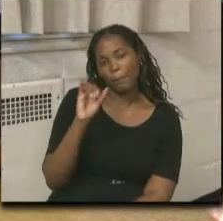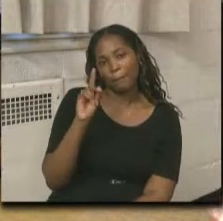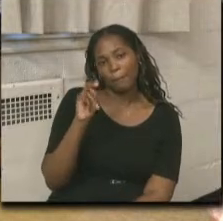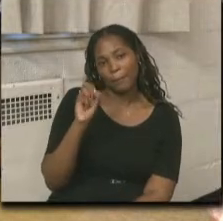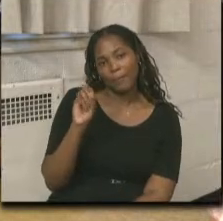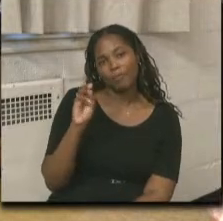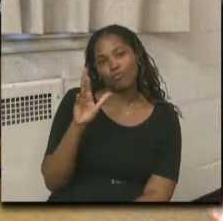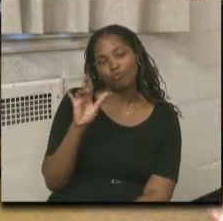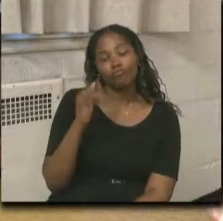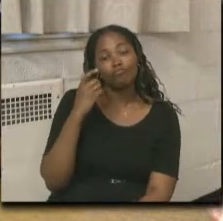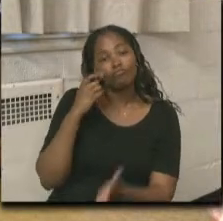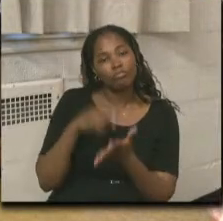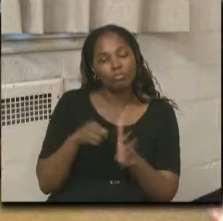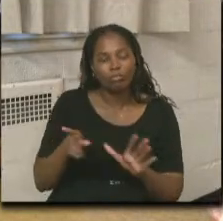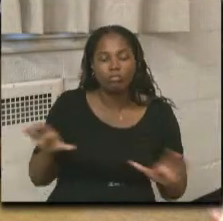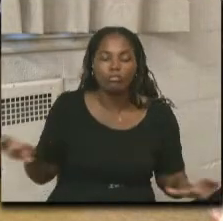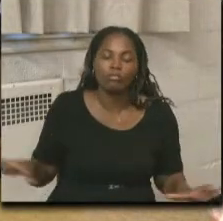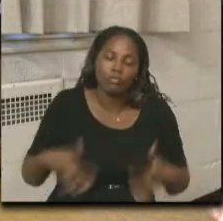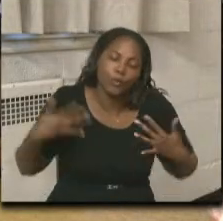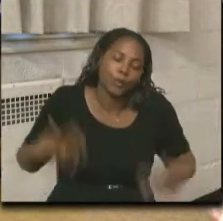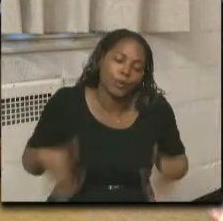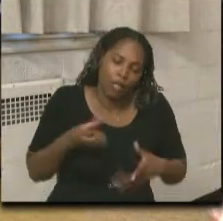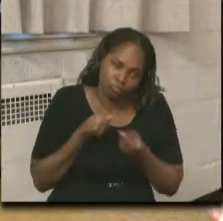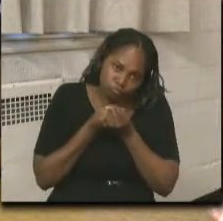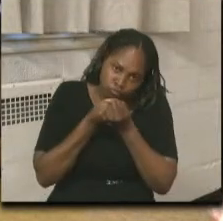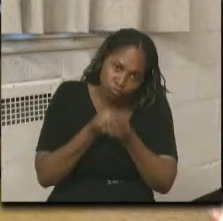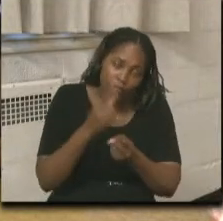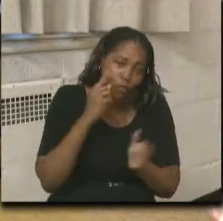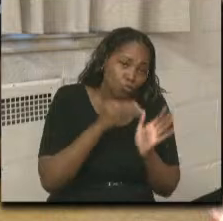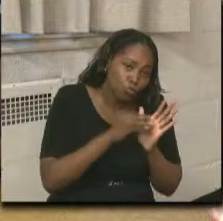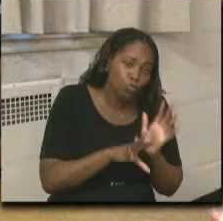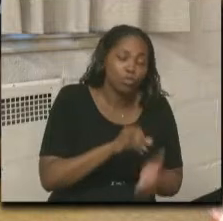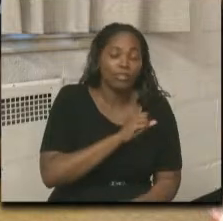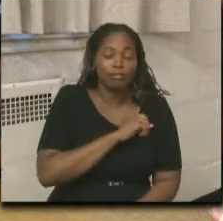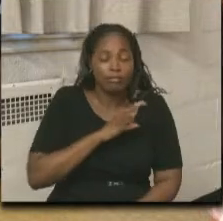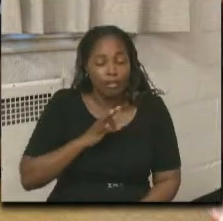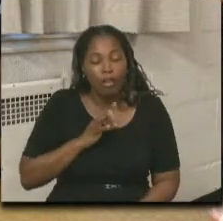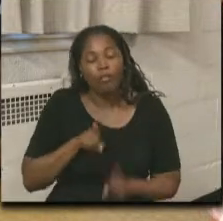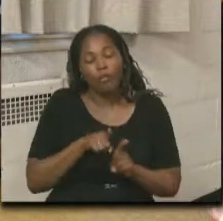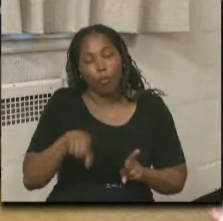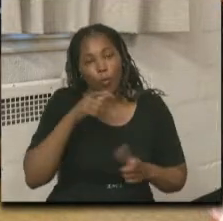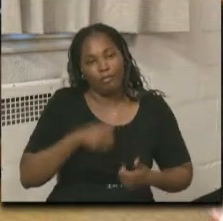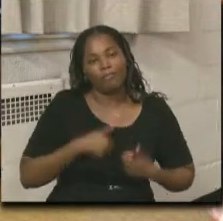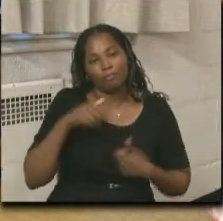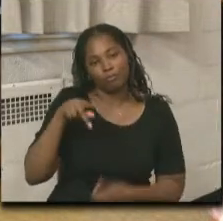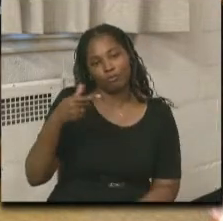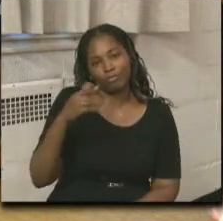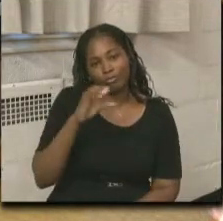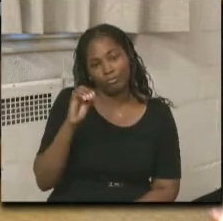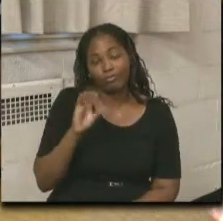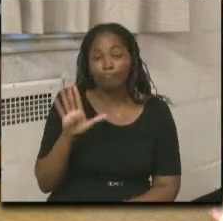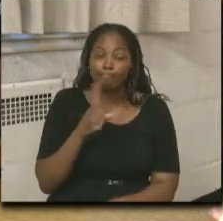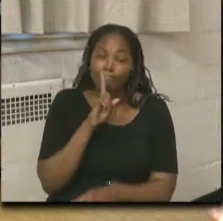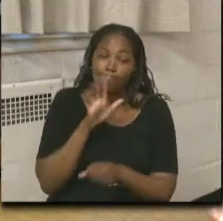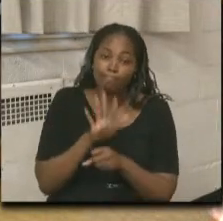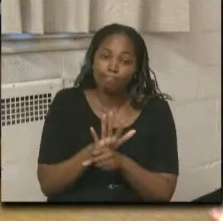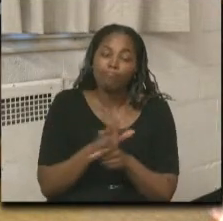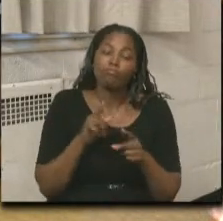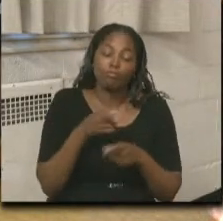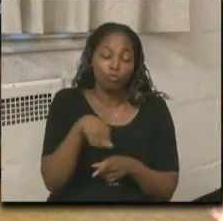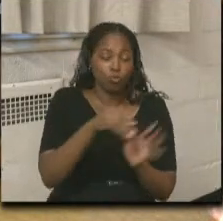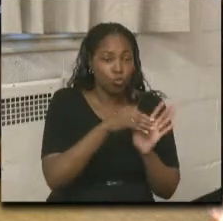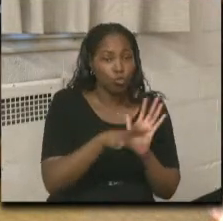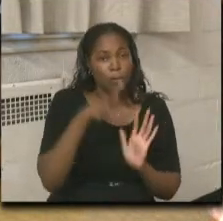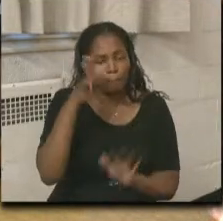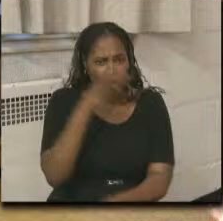your tireless efforts and unwavering support of students, staff, and residents of Prince George's County. Your commitment to empowering students and their